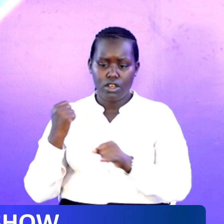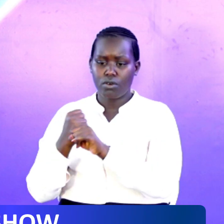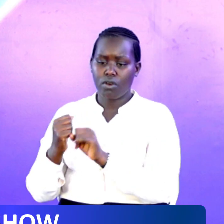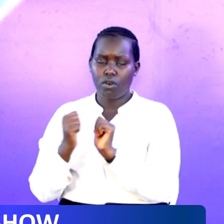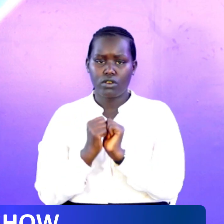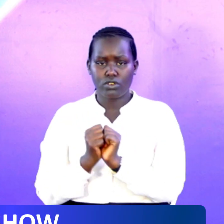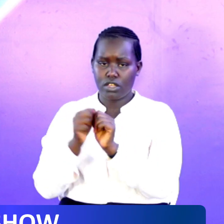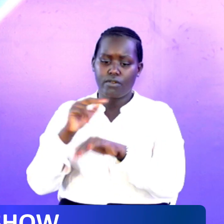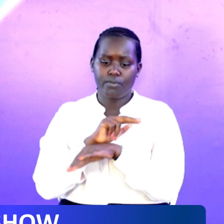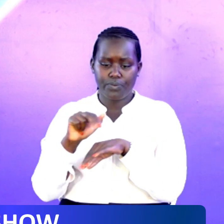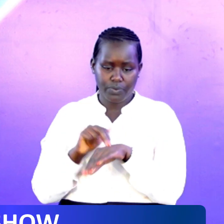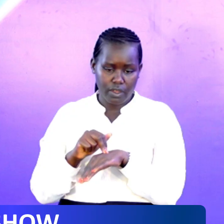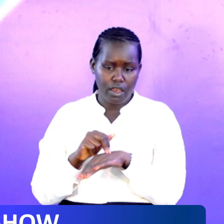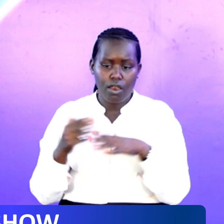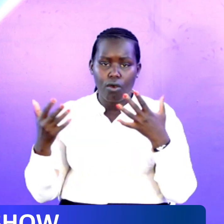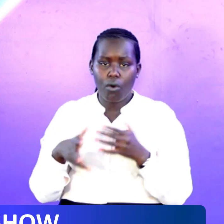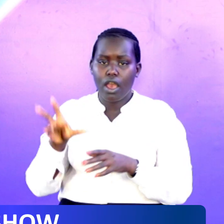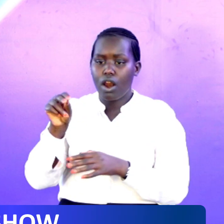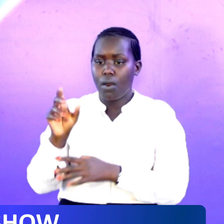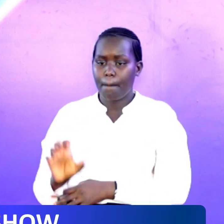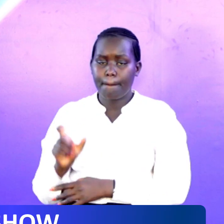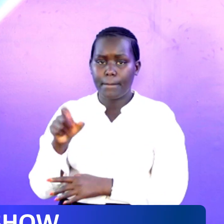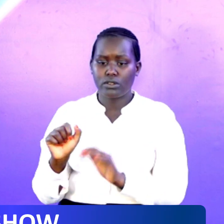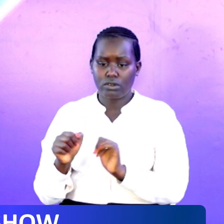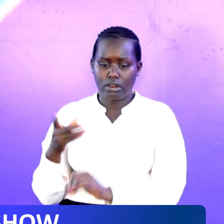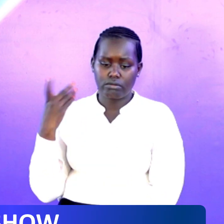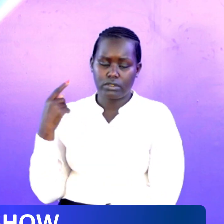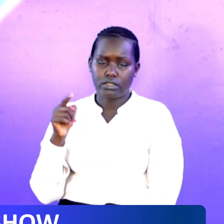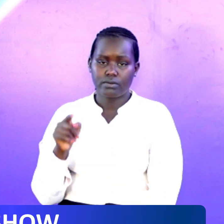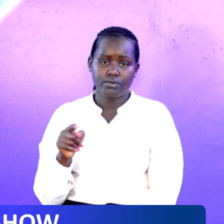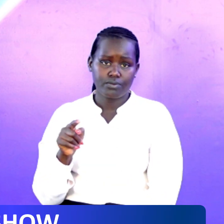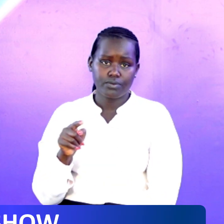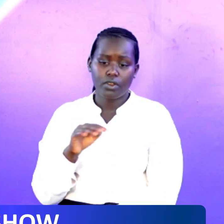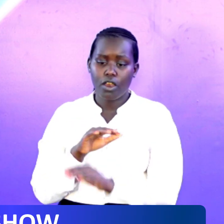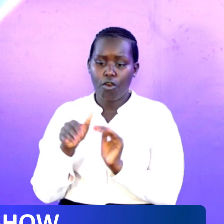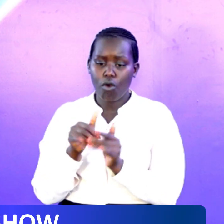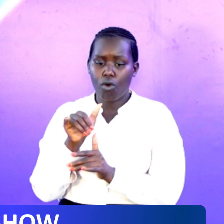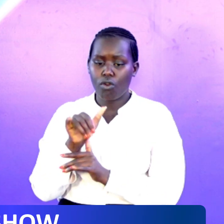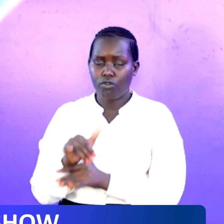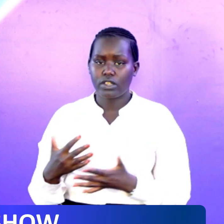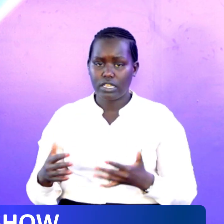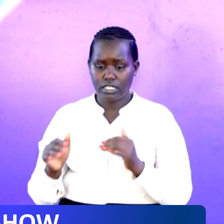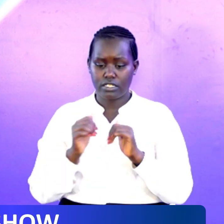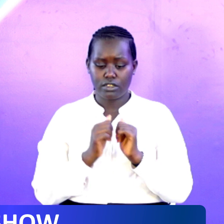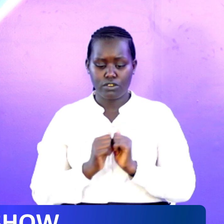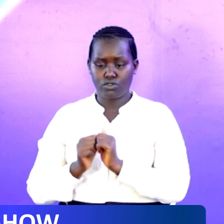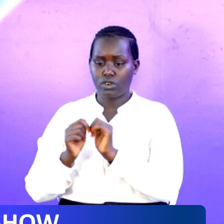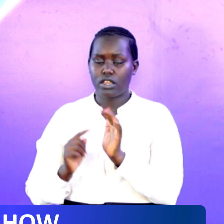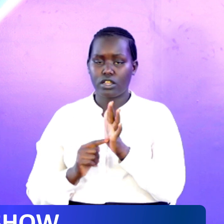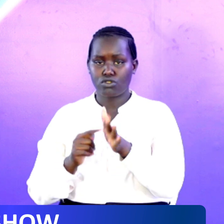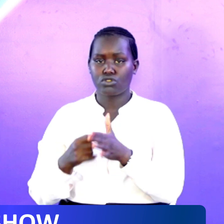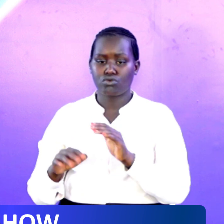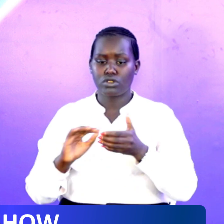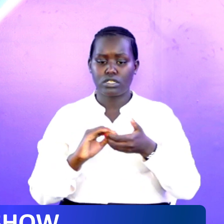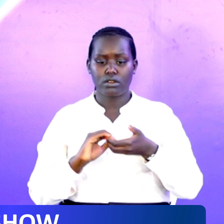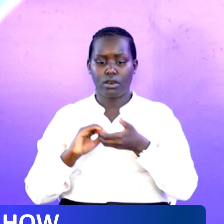nation, whereby no one can interfere with you. You're getting me? So all these things together shows democracy still